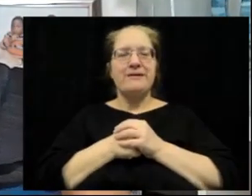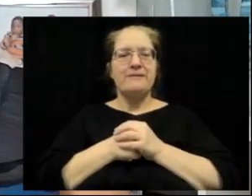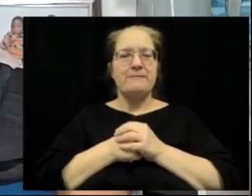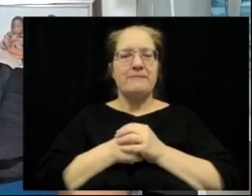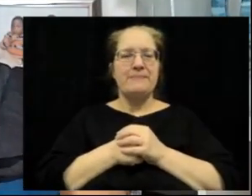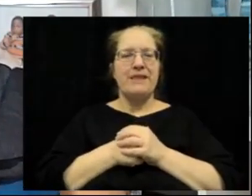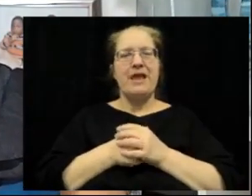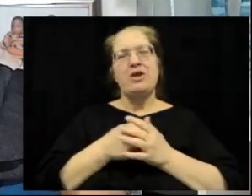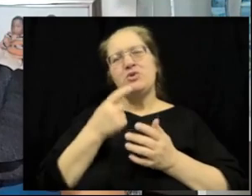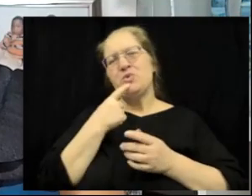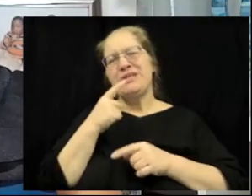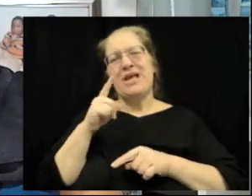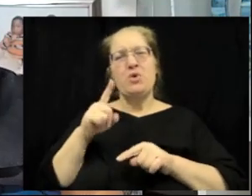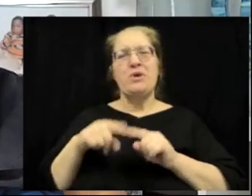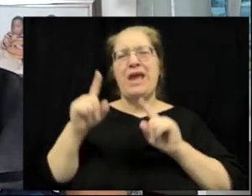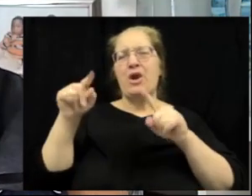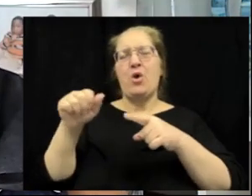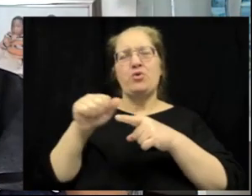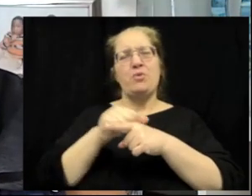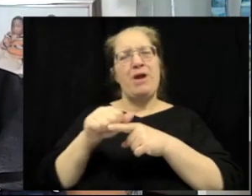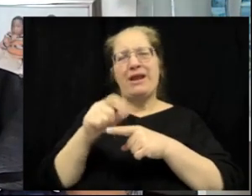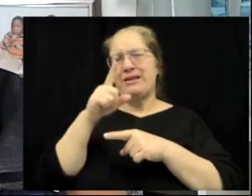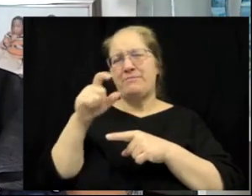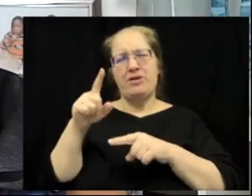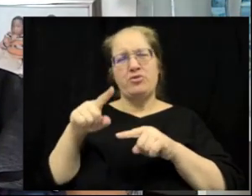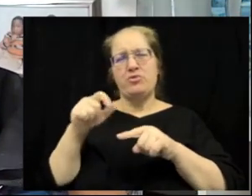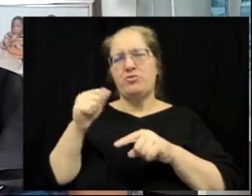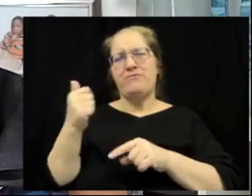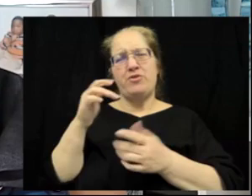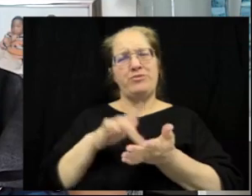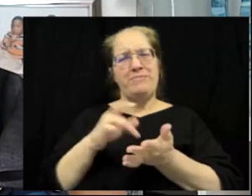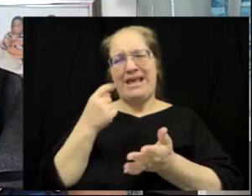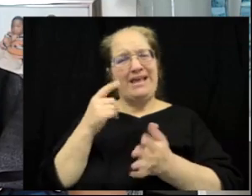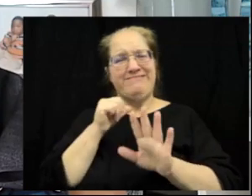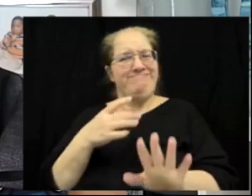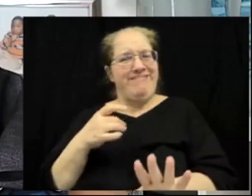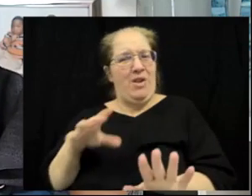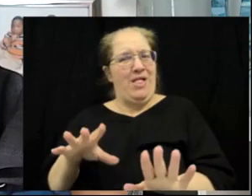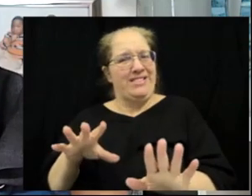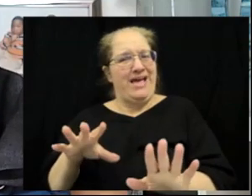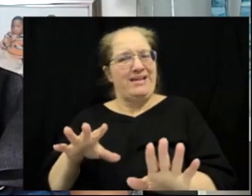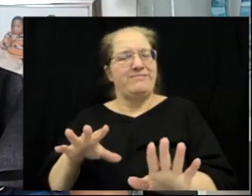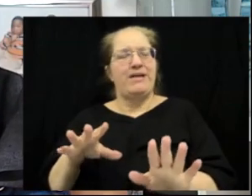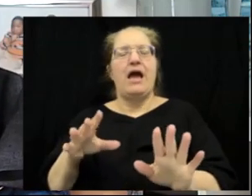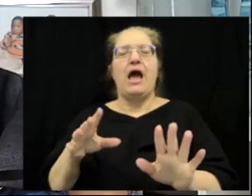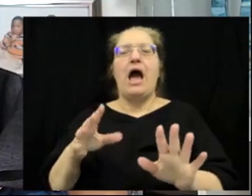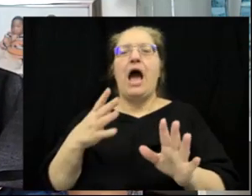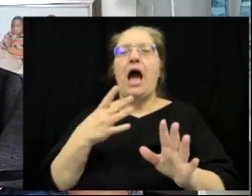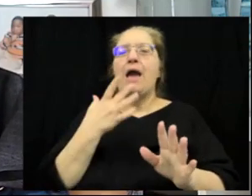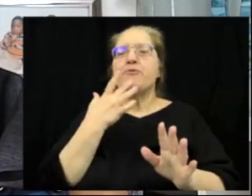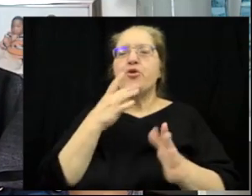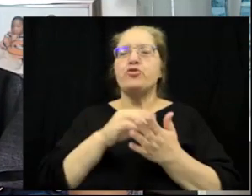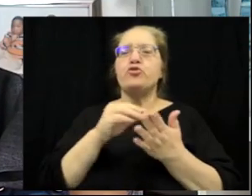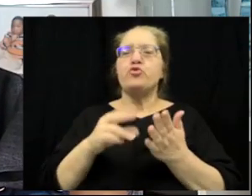an activity for not taking medication, I don't really like that. I really would like for him to see the benefits of